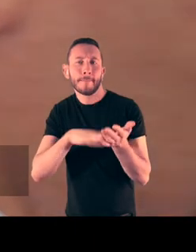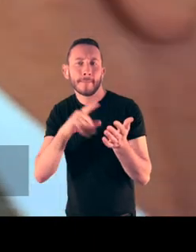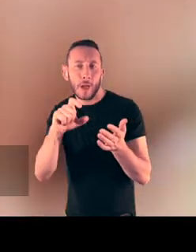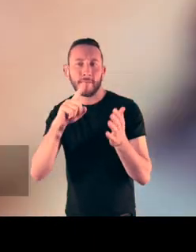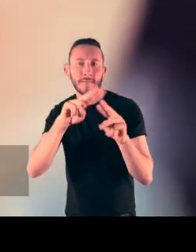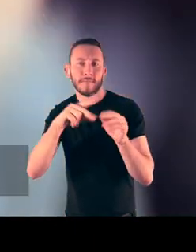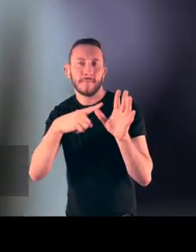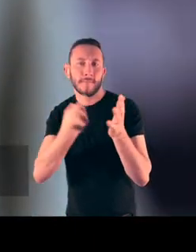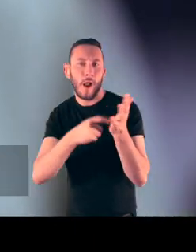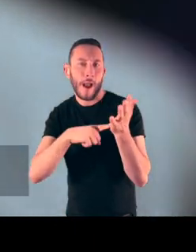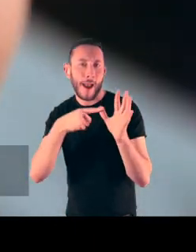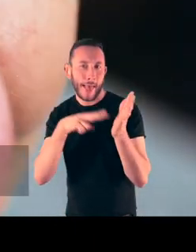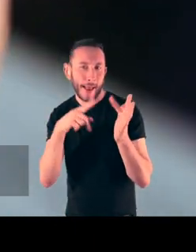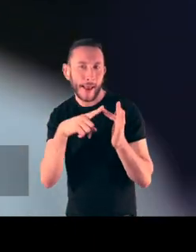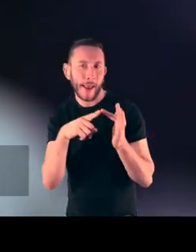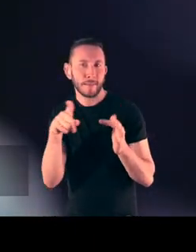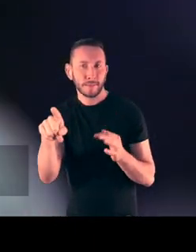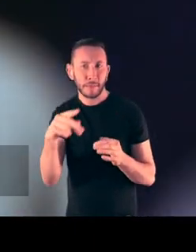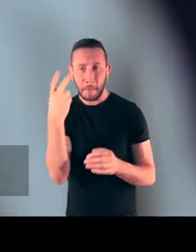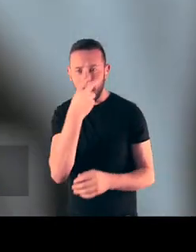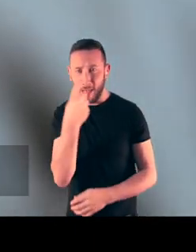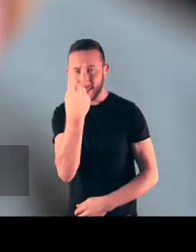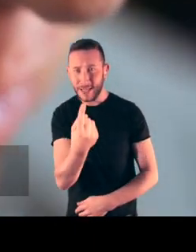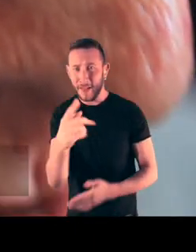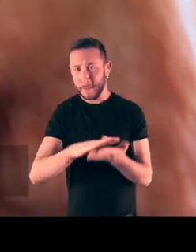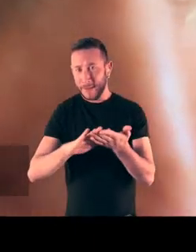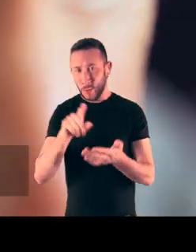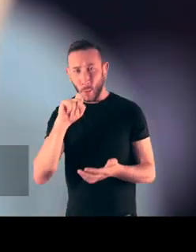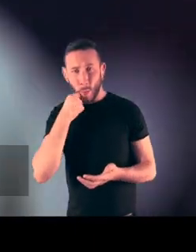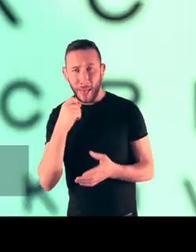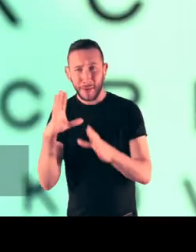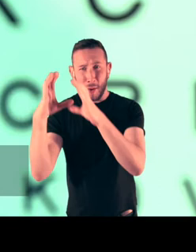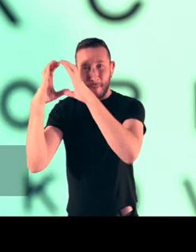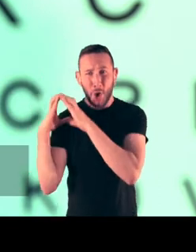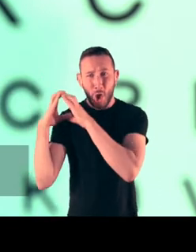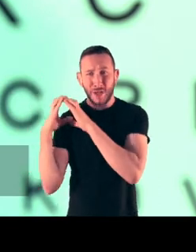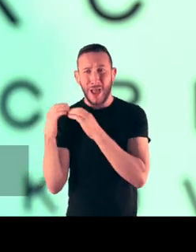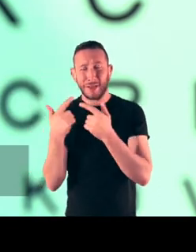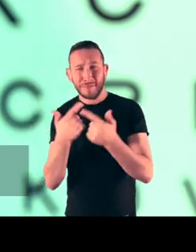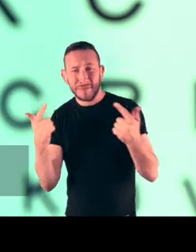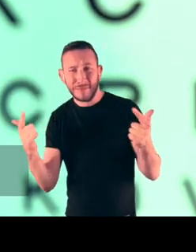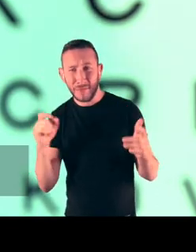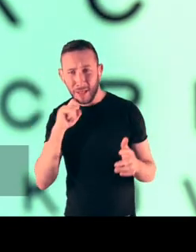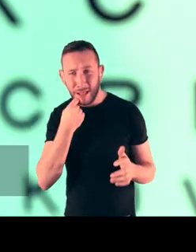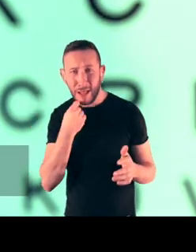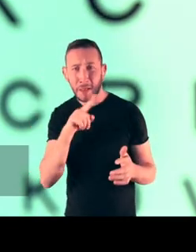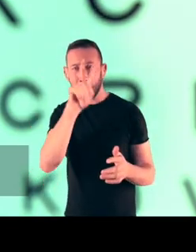can I ask Mr. MacFarlane, as a blind person, how much of a burden are you going to be to other students? No, in a